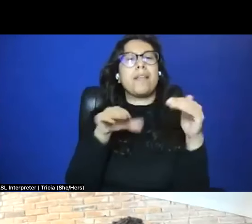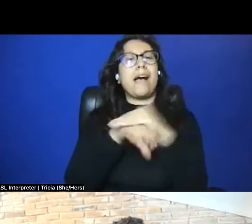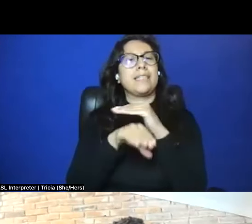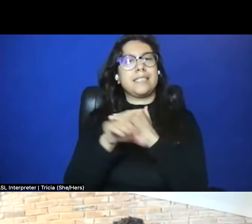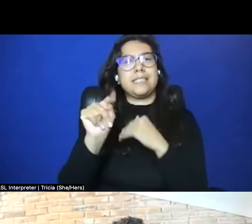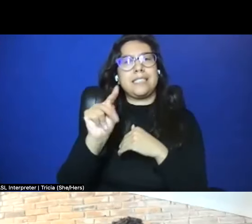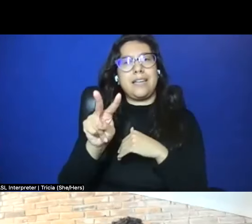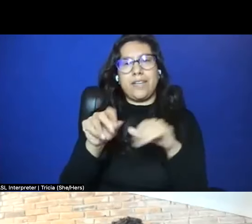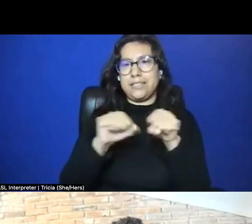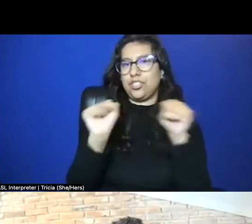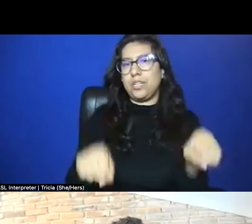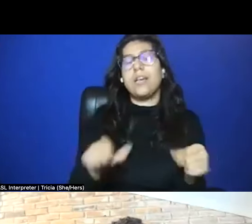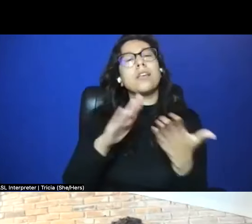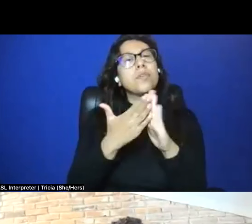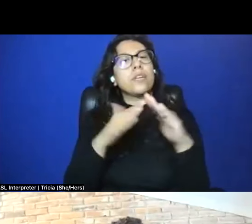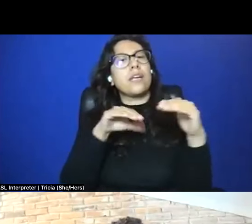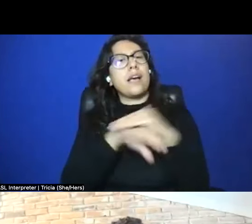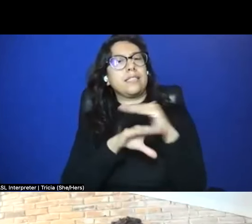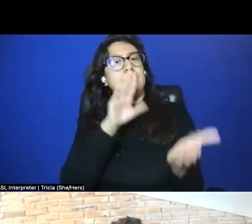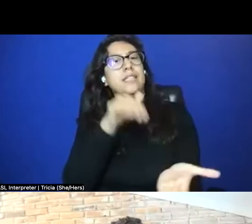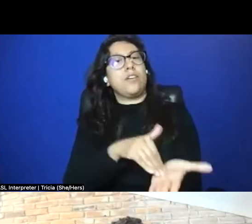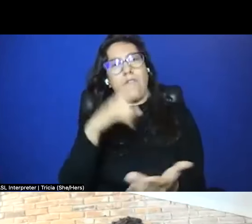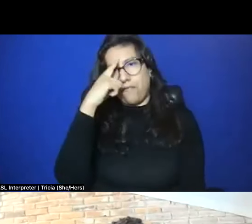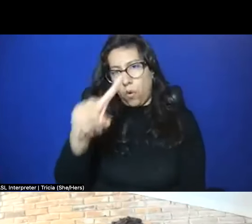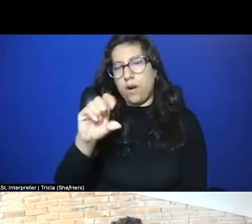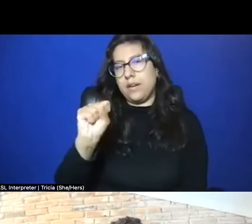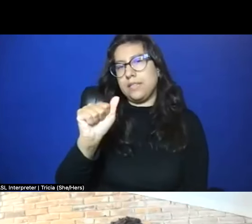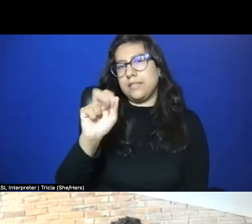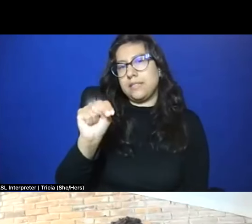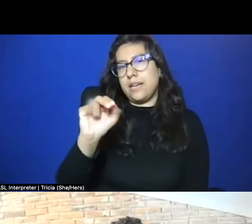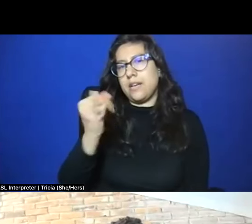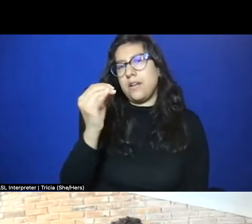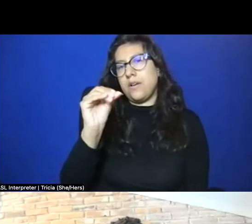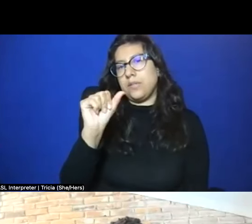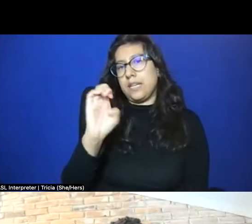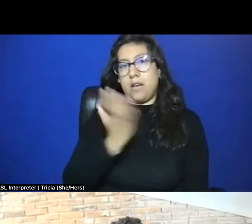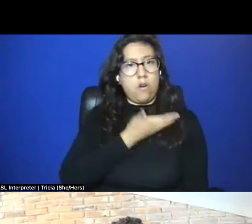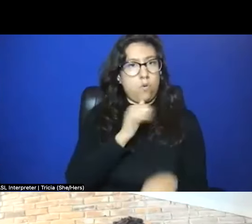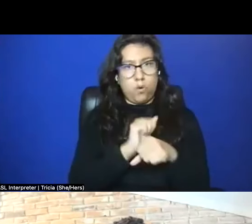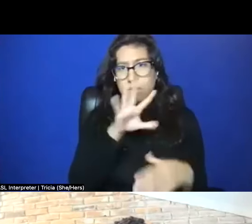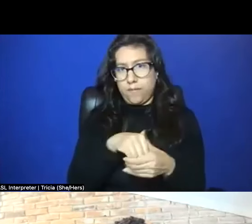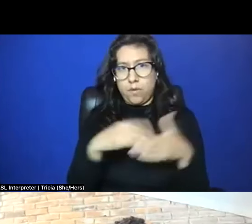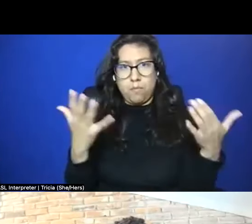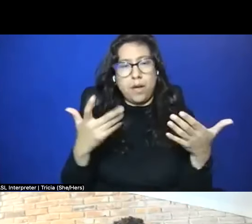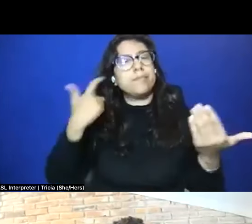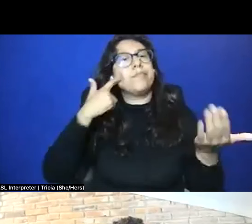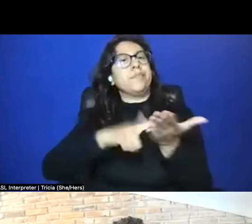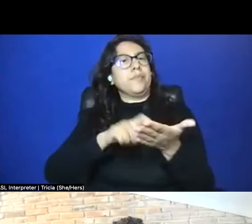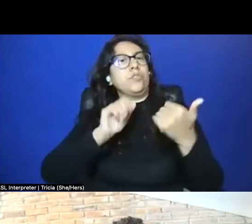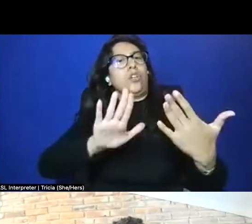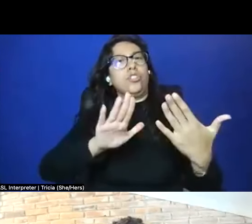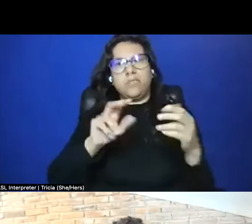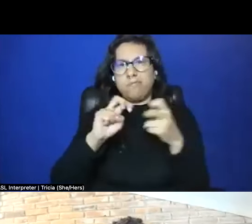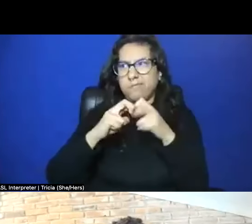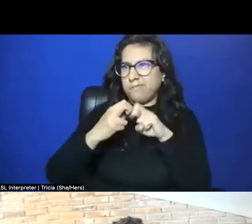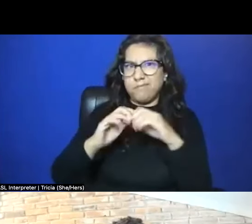station and community media access center for San Jose. A lot of our work revolves around addressing issues of equity